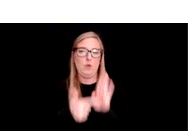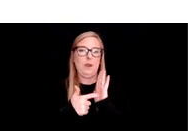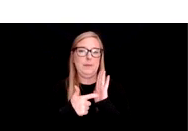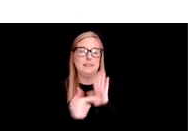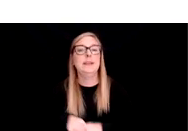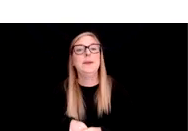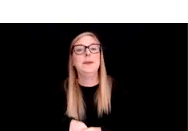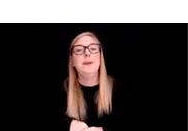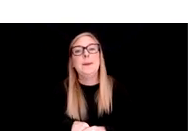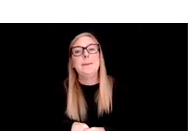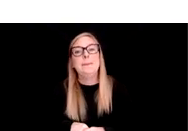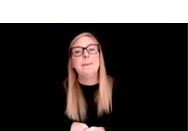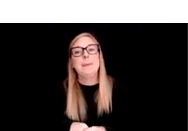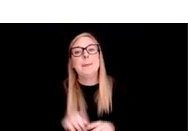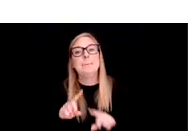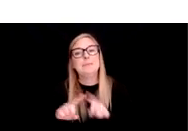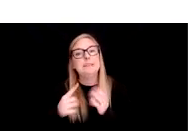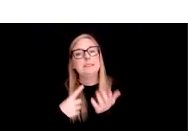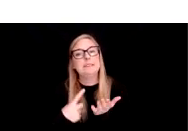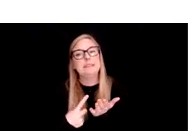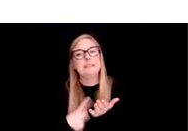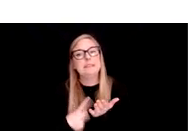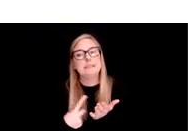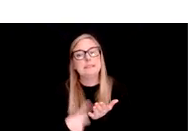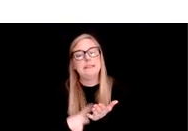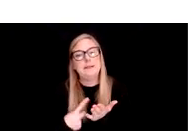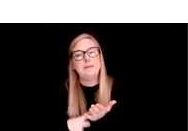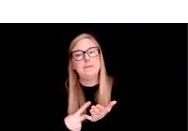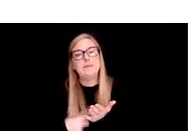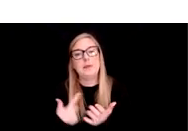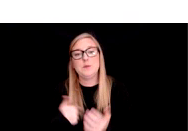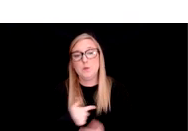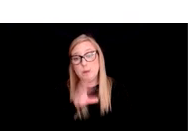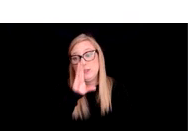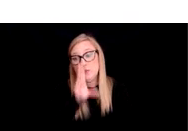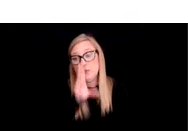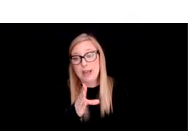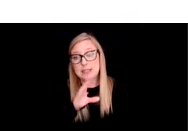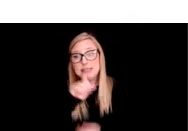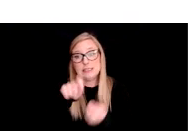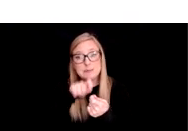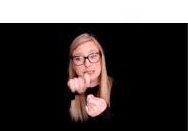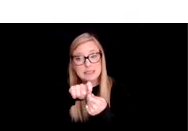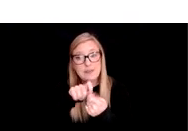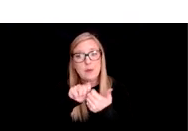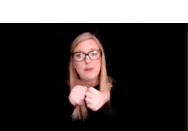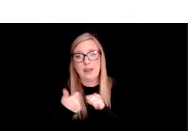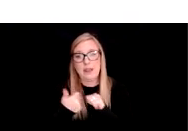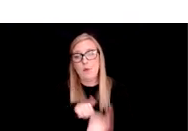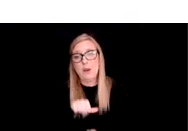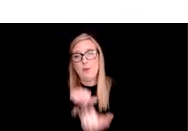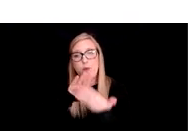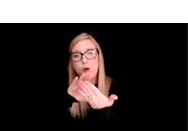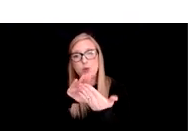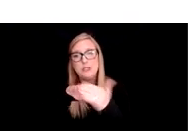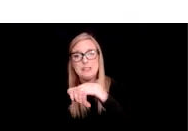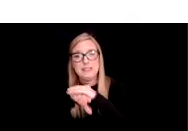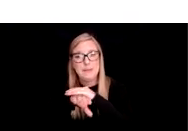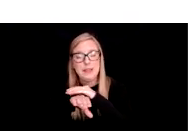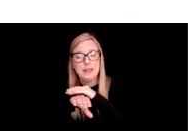But we were sometimes very, very direct and specific with the way we approached accessibility,